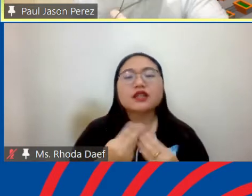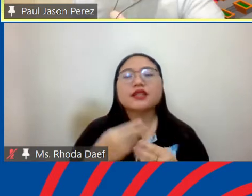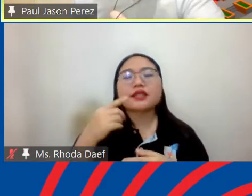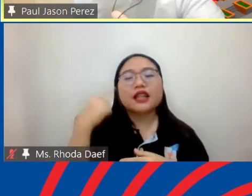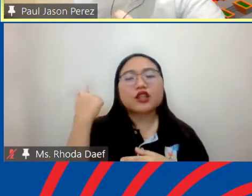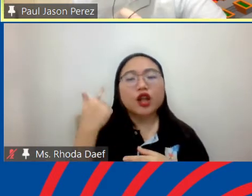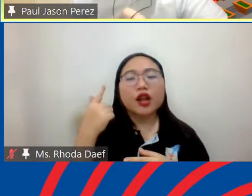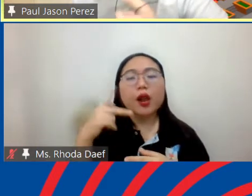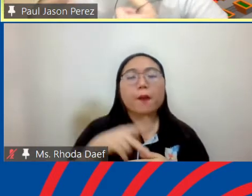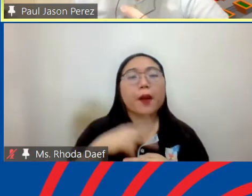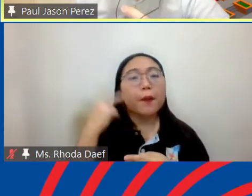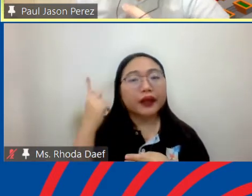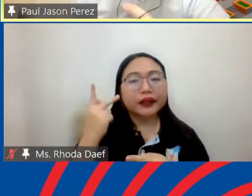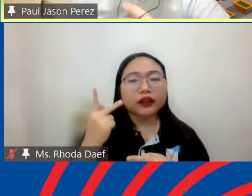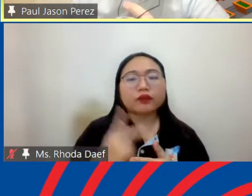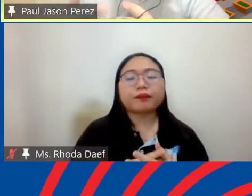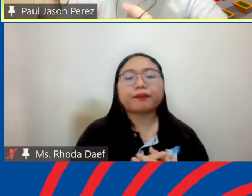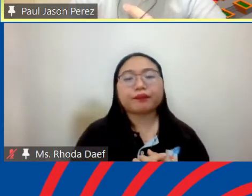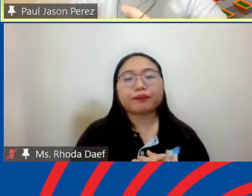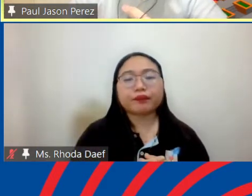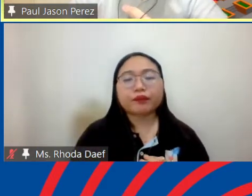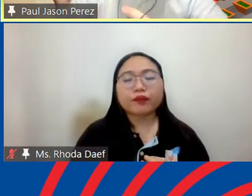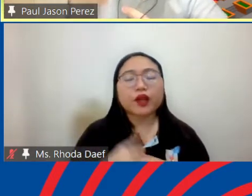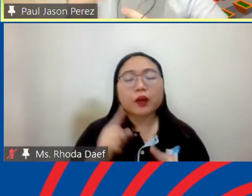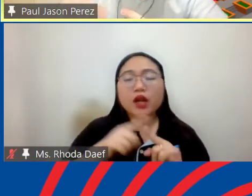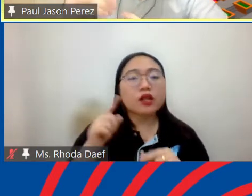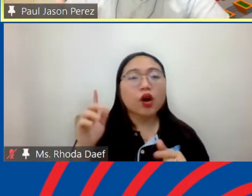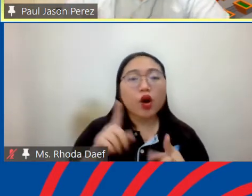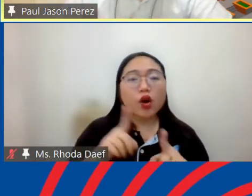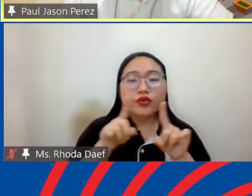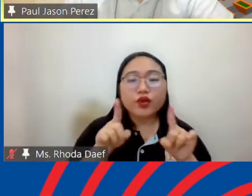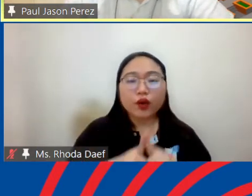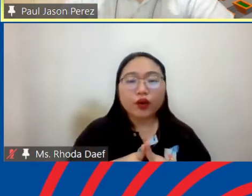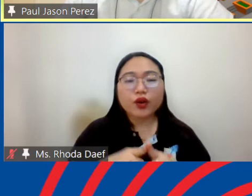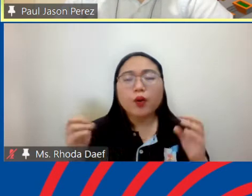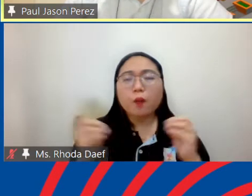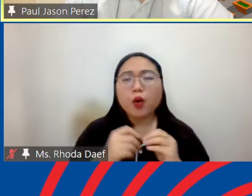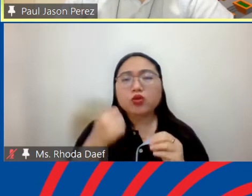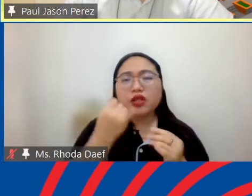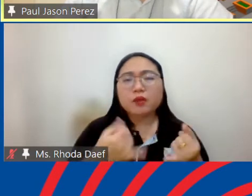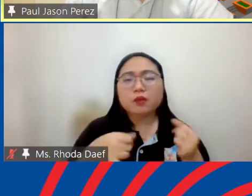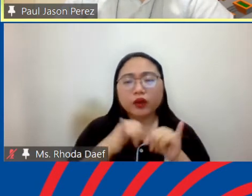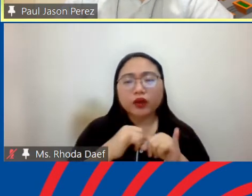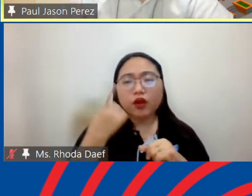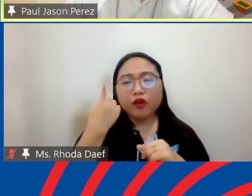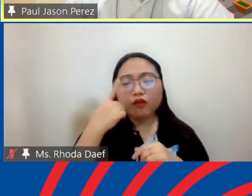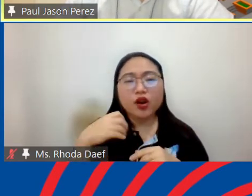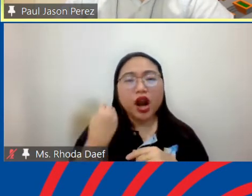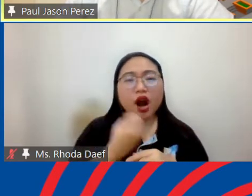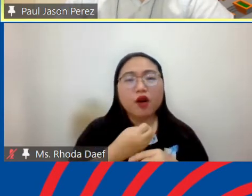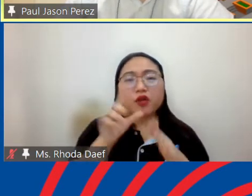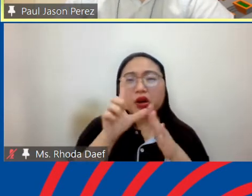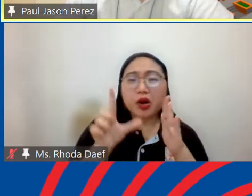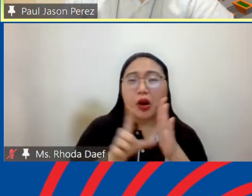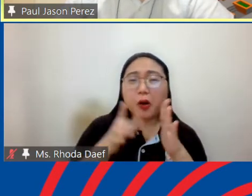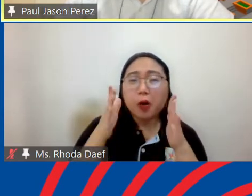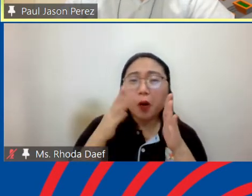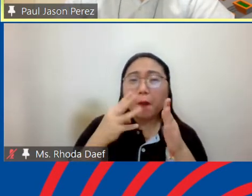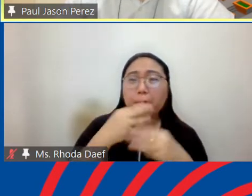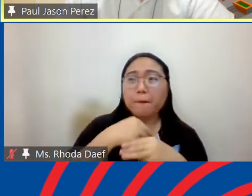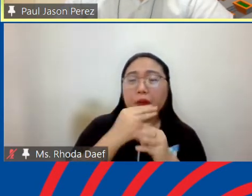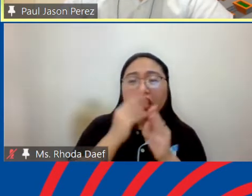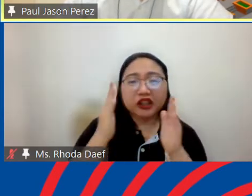the academics, not just for the researchers, but also is most importantly for our policymakers kasi sila po yung gumagawa ng